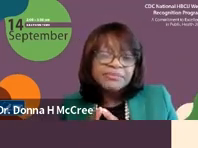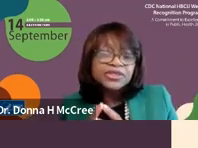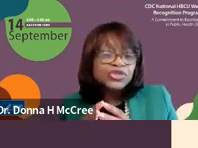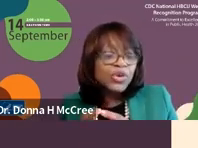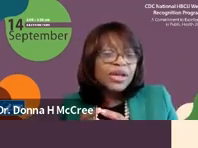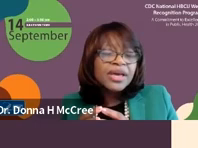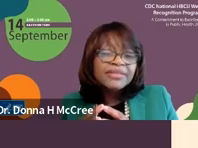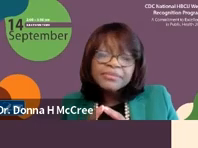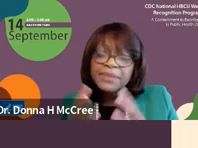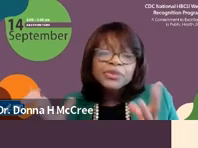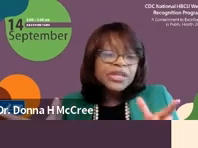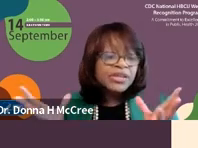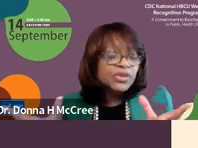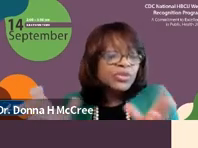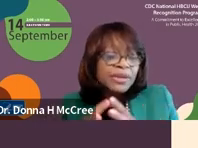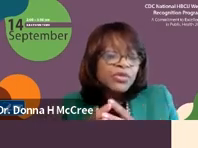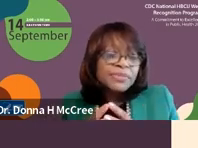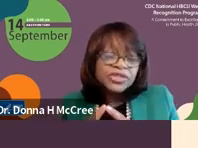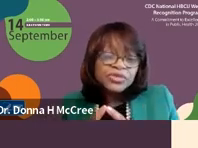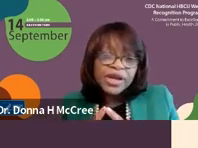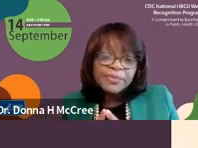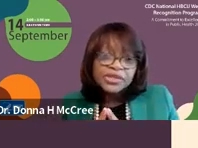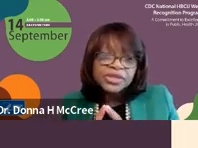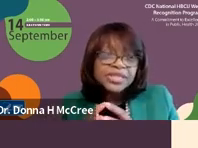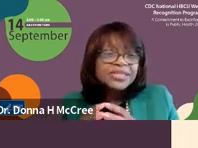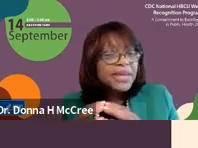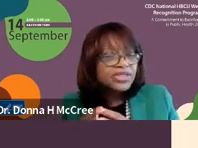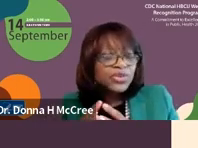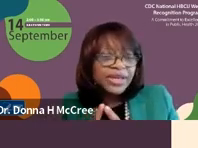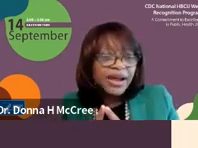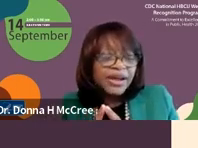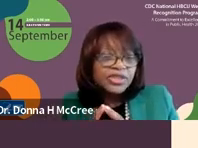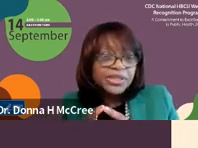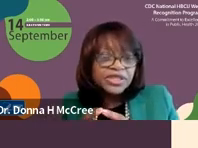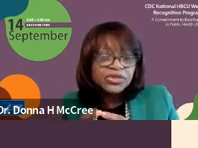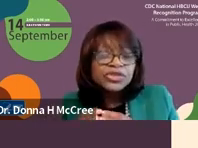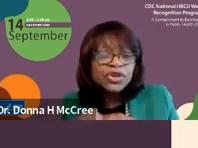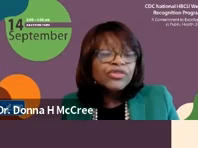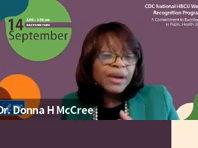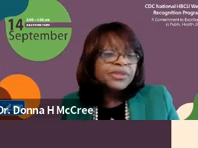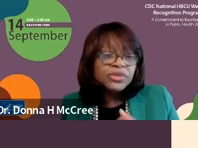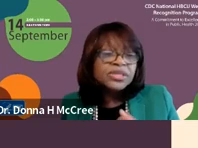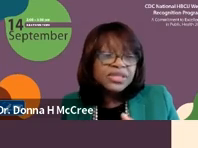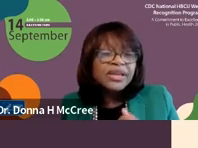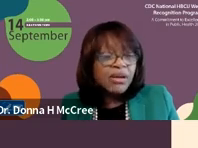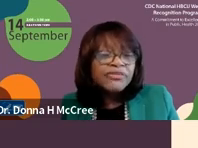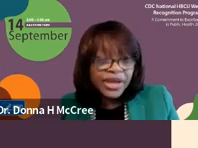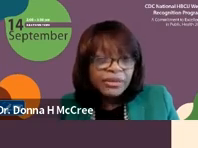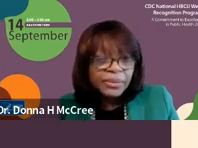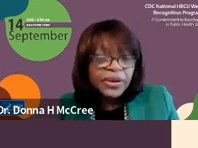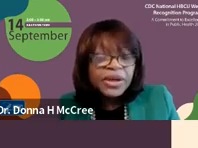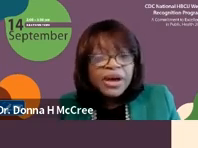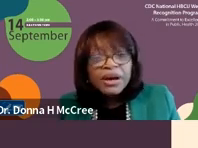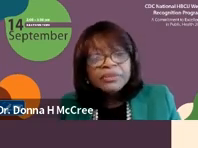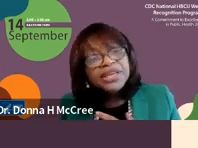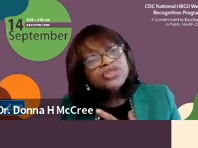visibility and make sure that maybe we also create more mentoring opportunities and make sure that our HBCUs know the opportunities that are